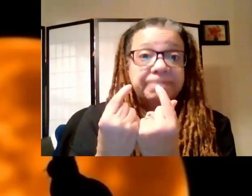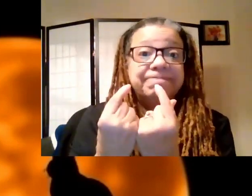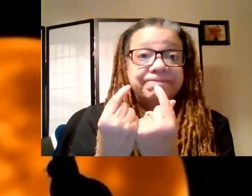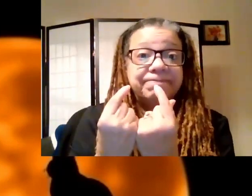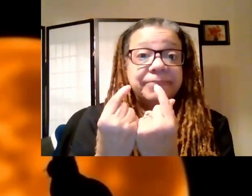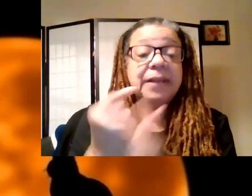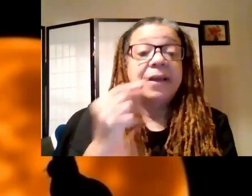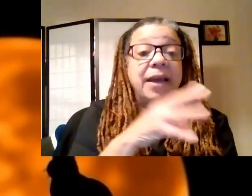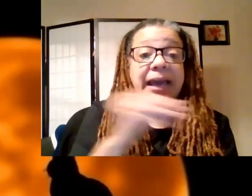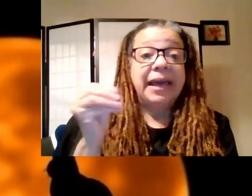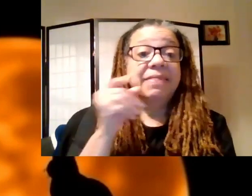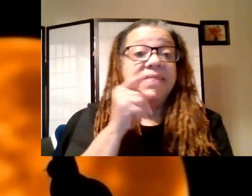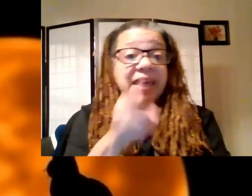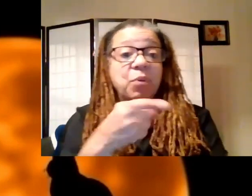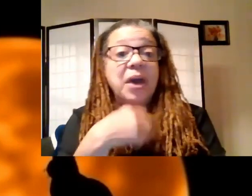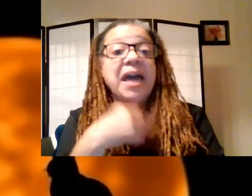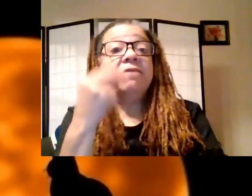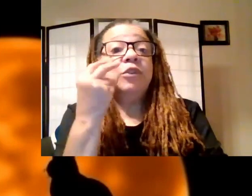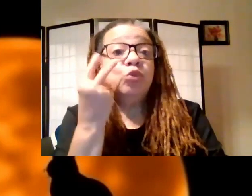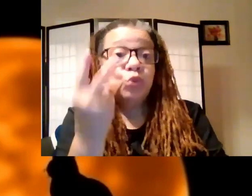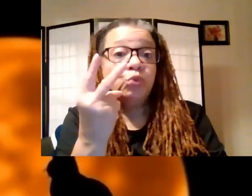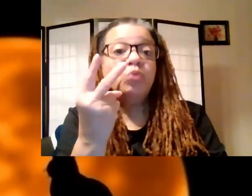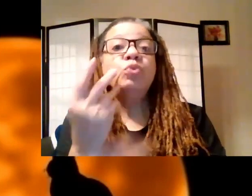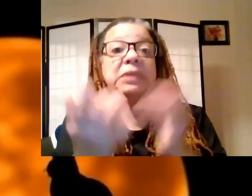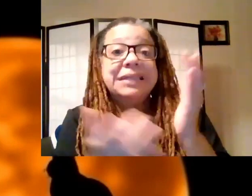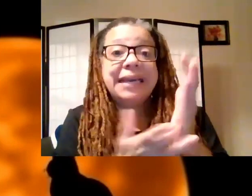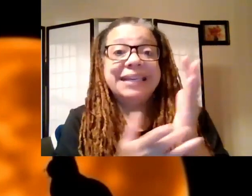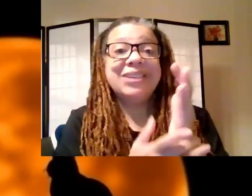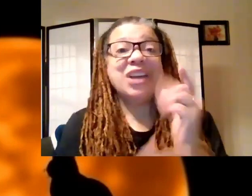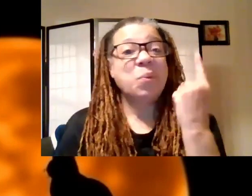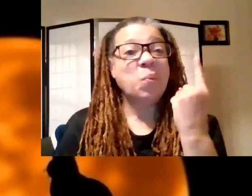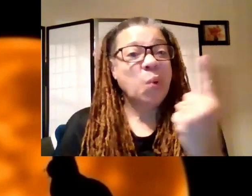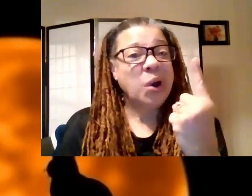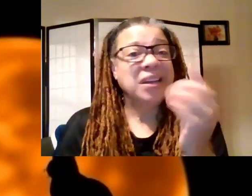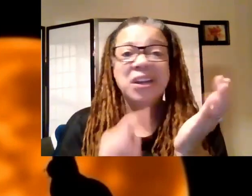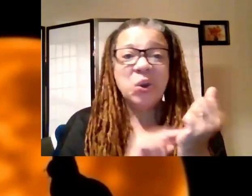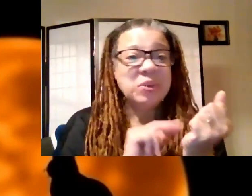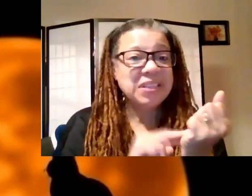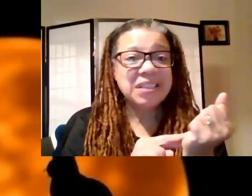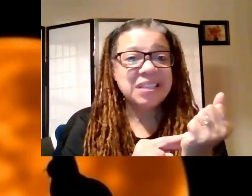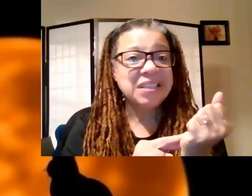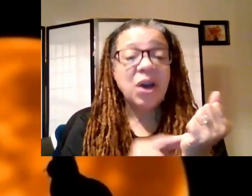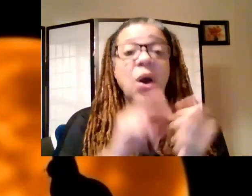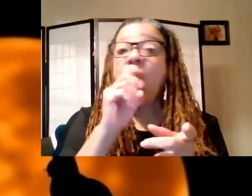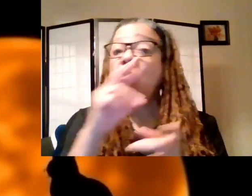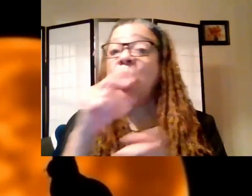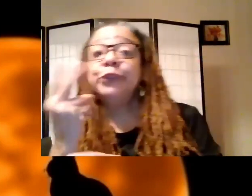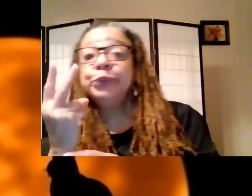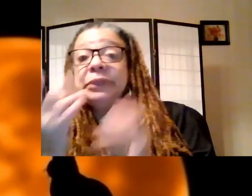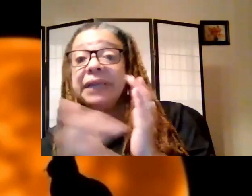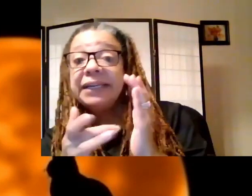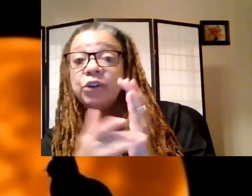and they will have 2 technicians and 1 nurse, or 2 technicians and